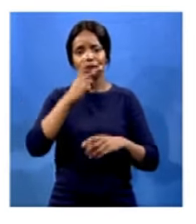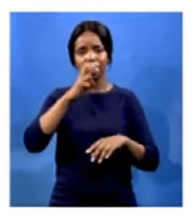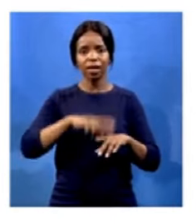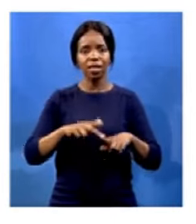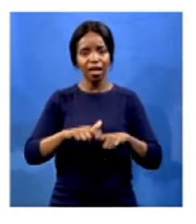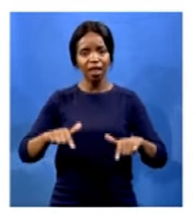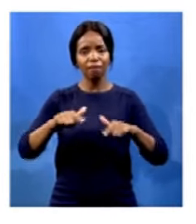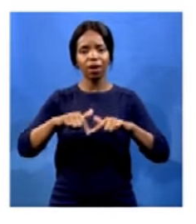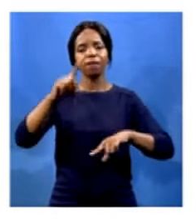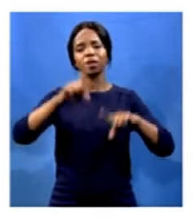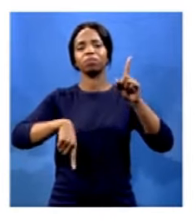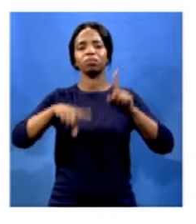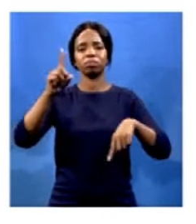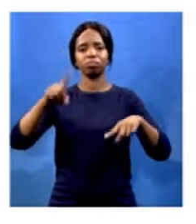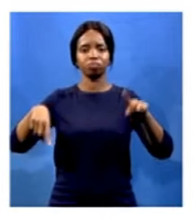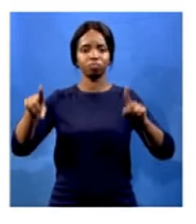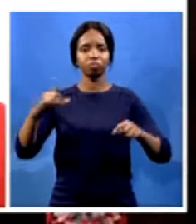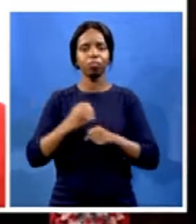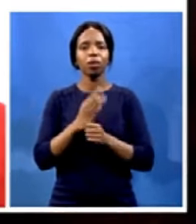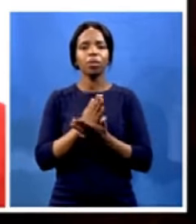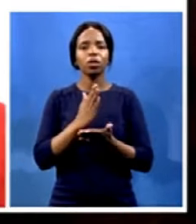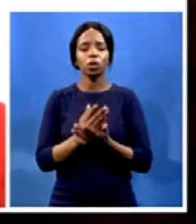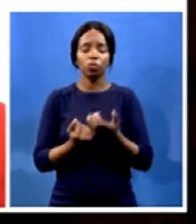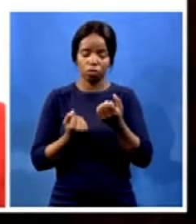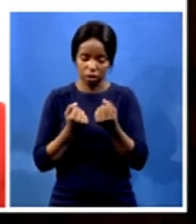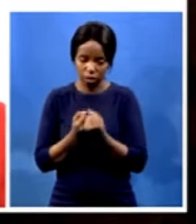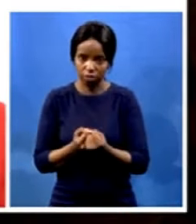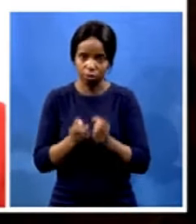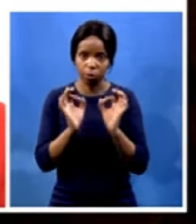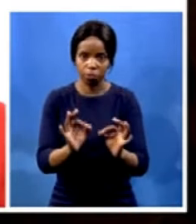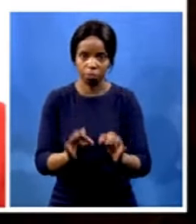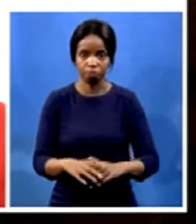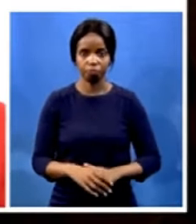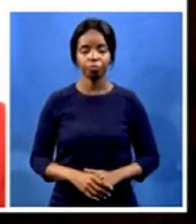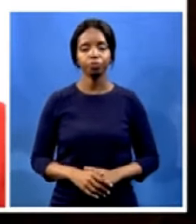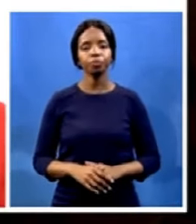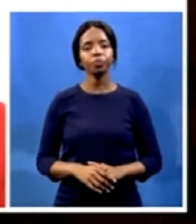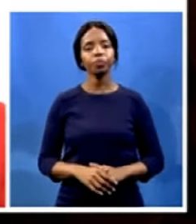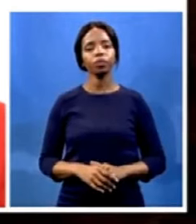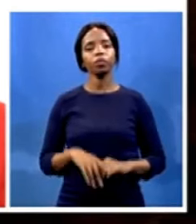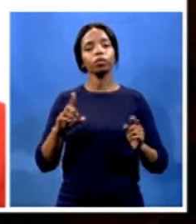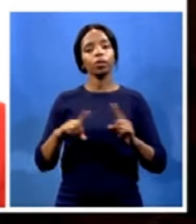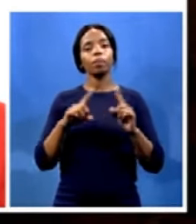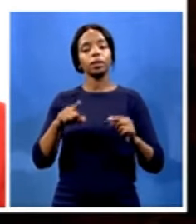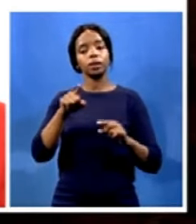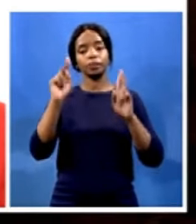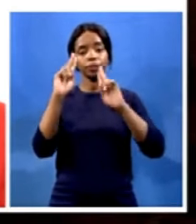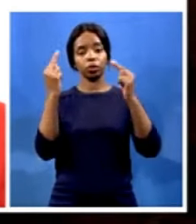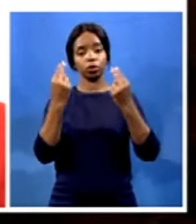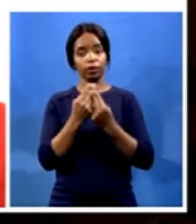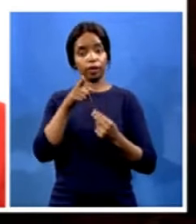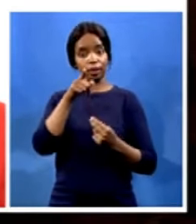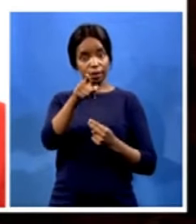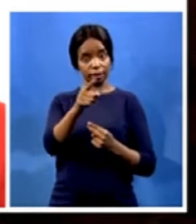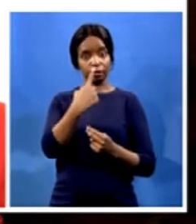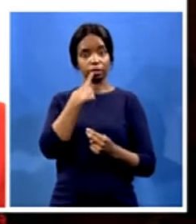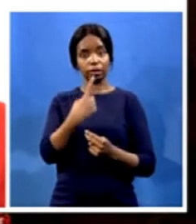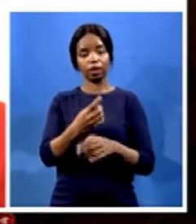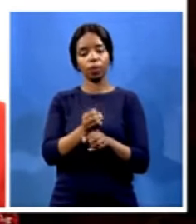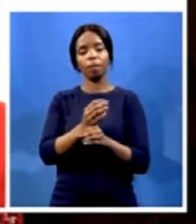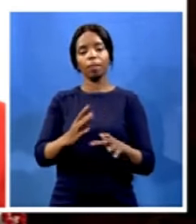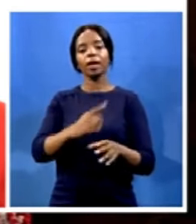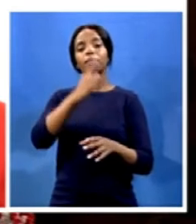required. And the fact that the university has already announced that the second term will begin from next Monday, it does appear that the university